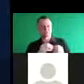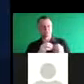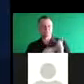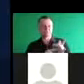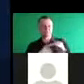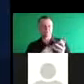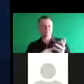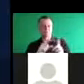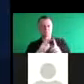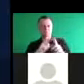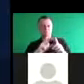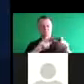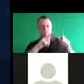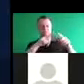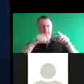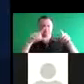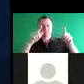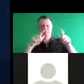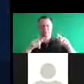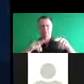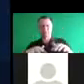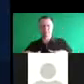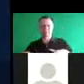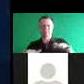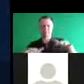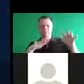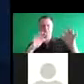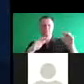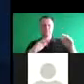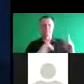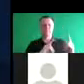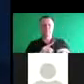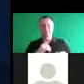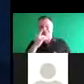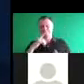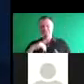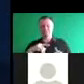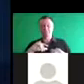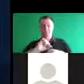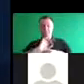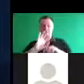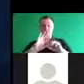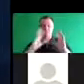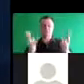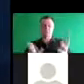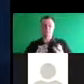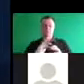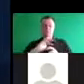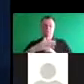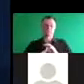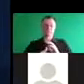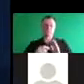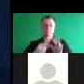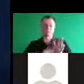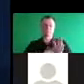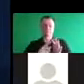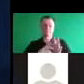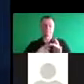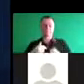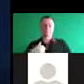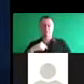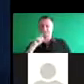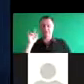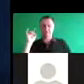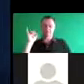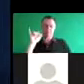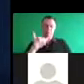And unfortunately, you know, due to the pandemic and not being able to be there to